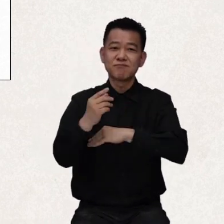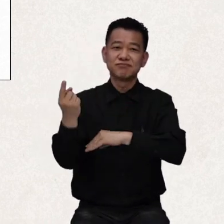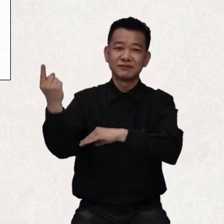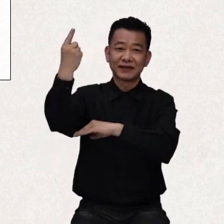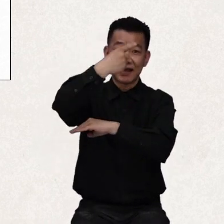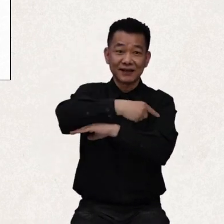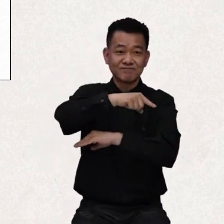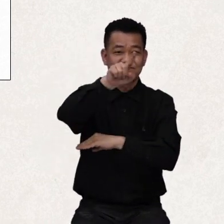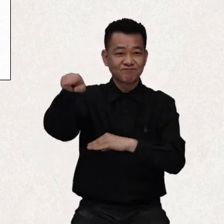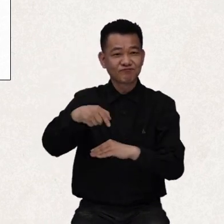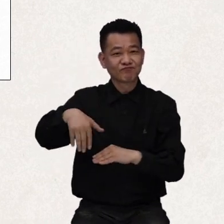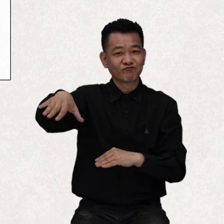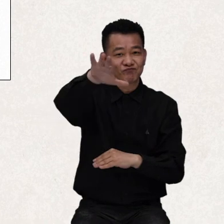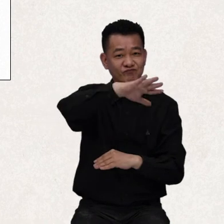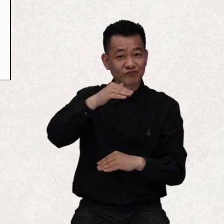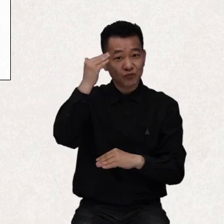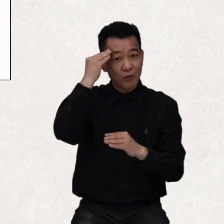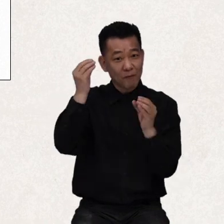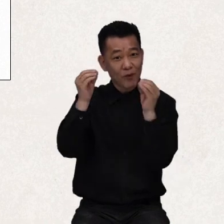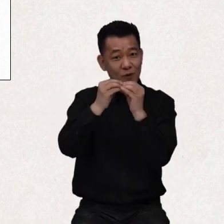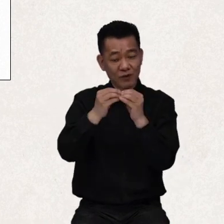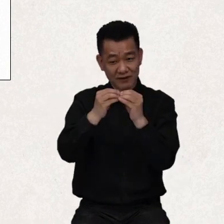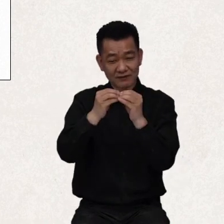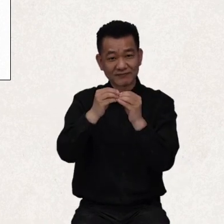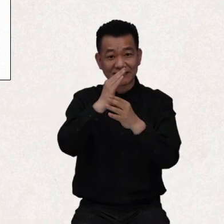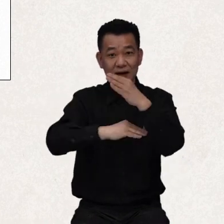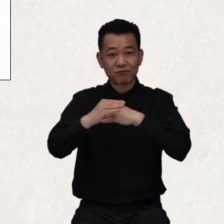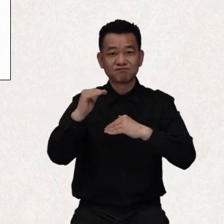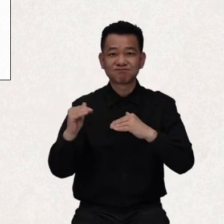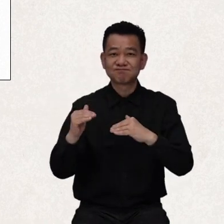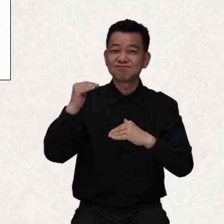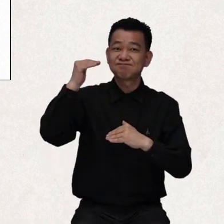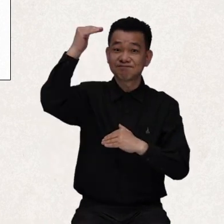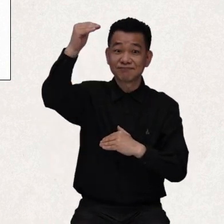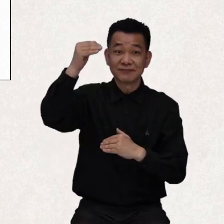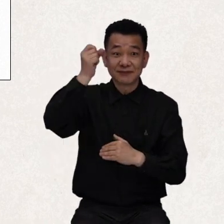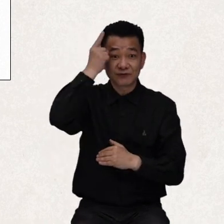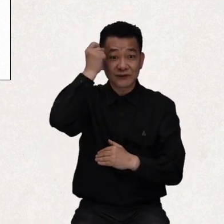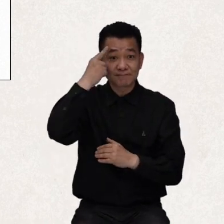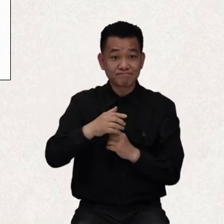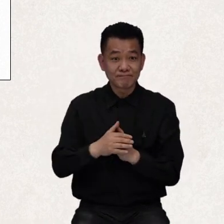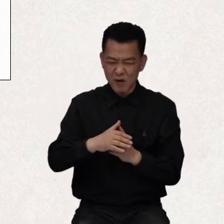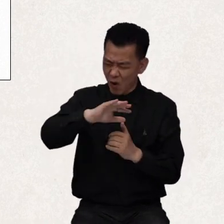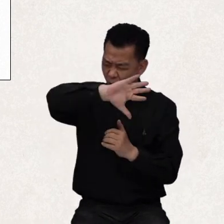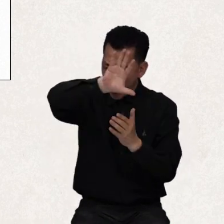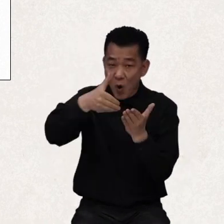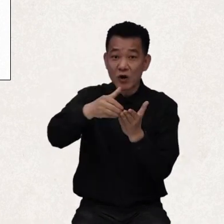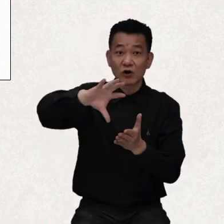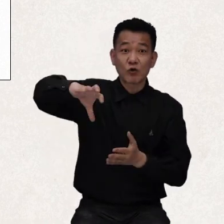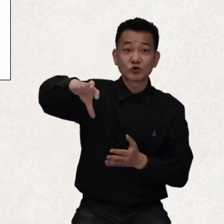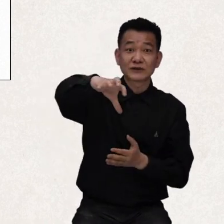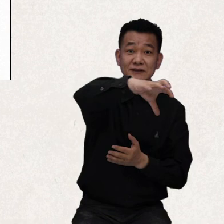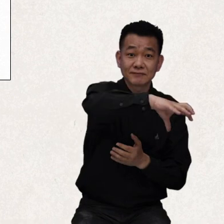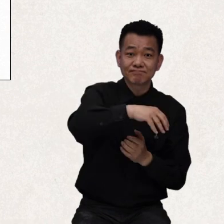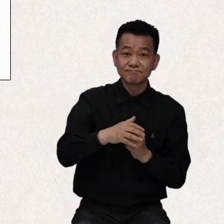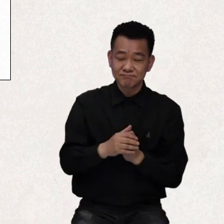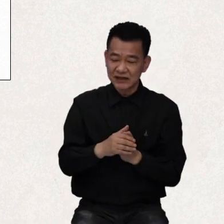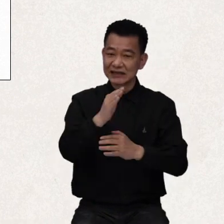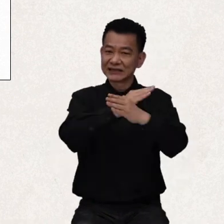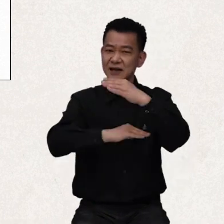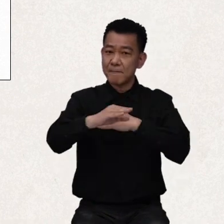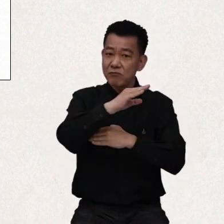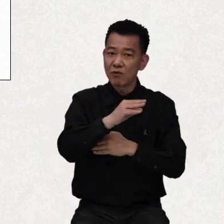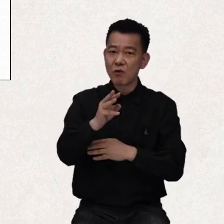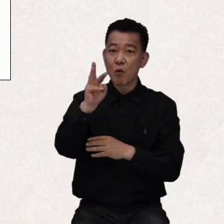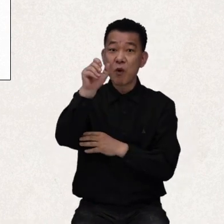Disabilities to promote understanding of persons with disabilities and mobilize support for the welfare and rights of